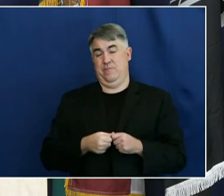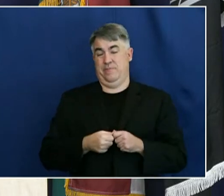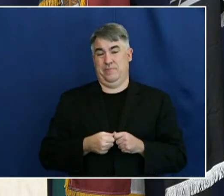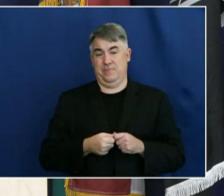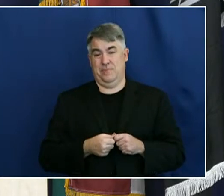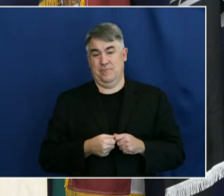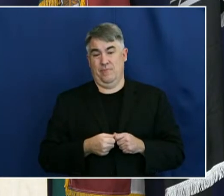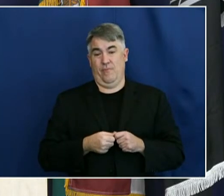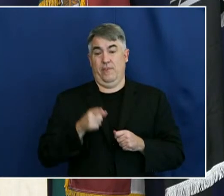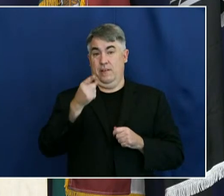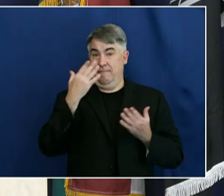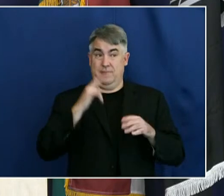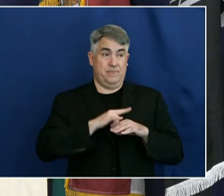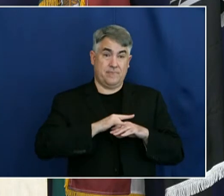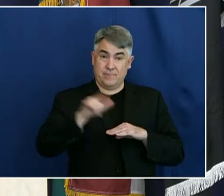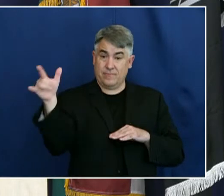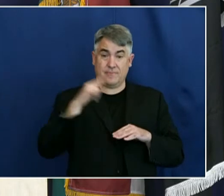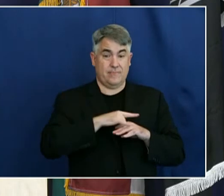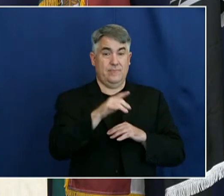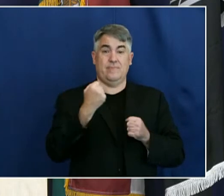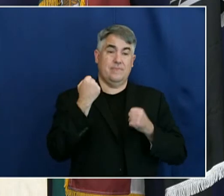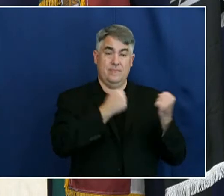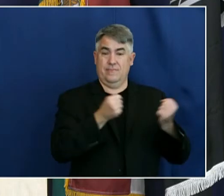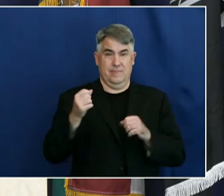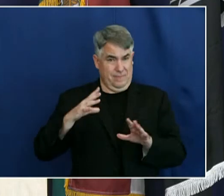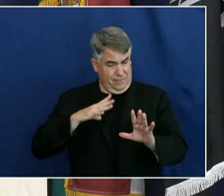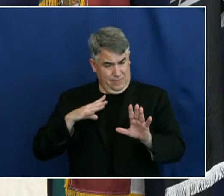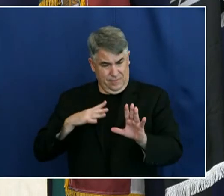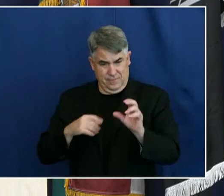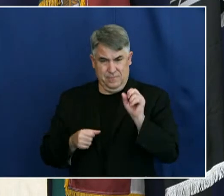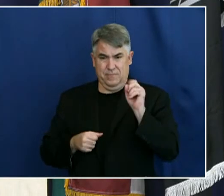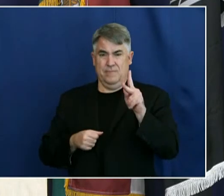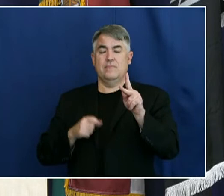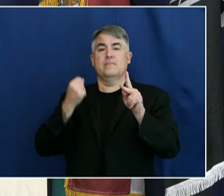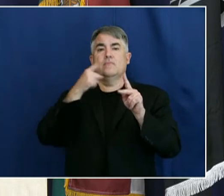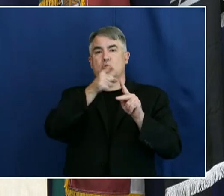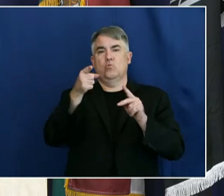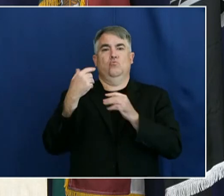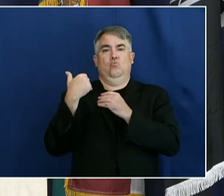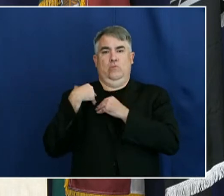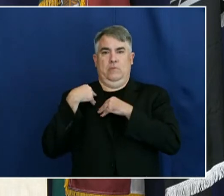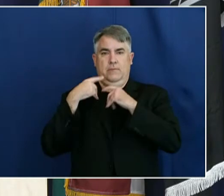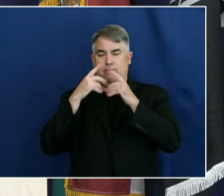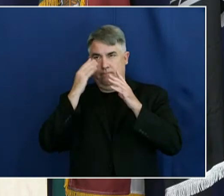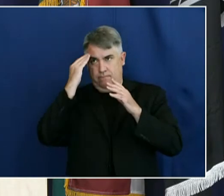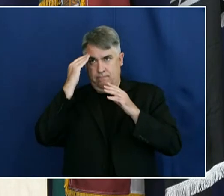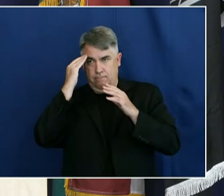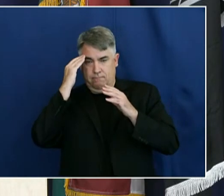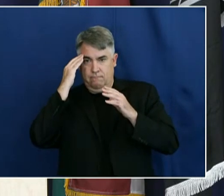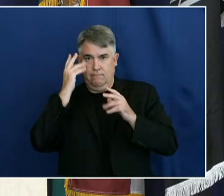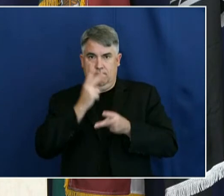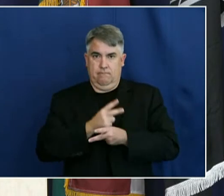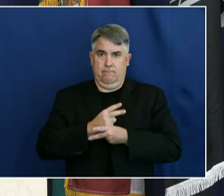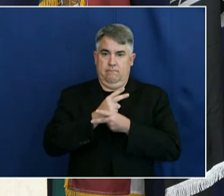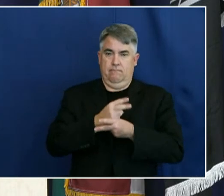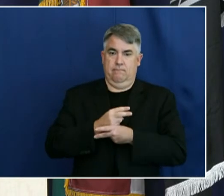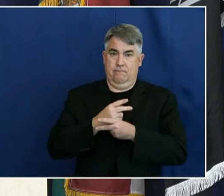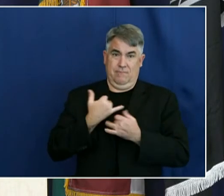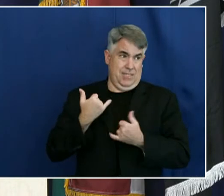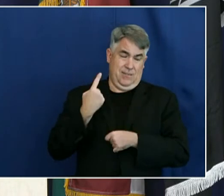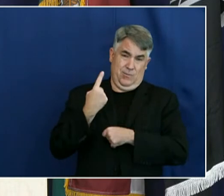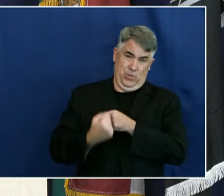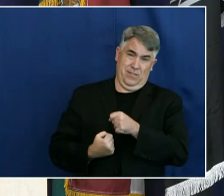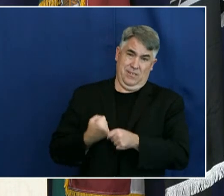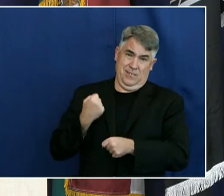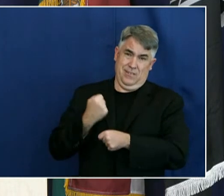decision to travel, again, do it responsibly. And at this point we're a year in. Folks know the individual steps and actions that we can all take